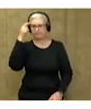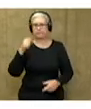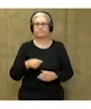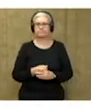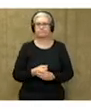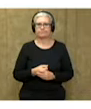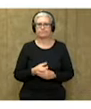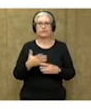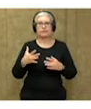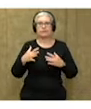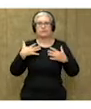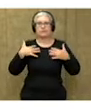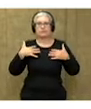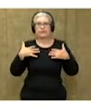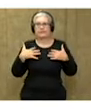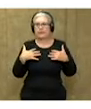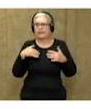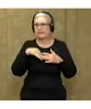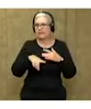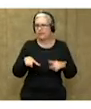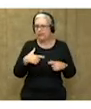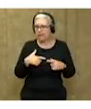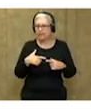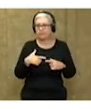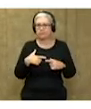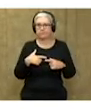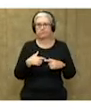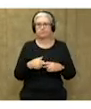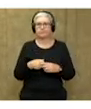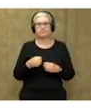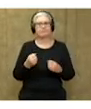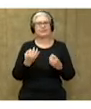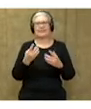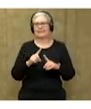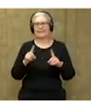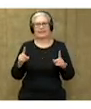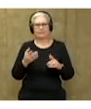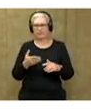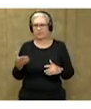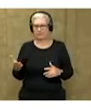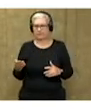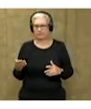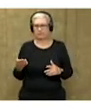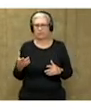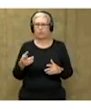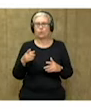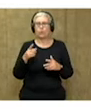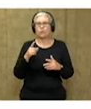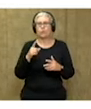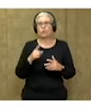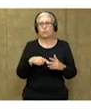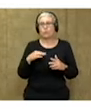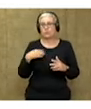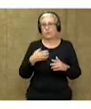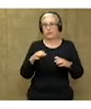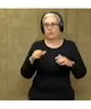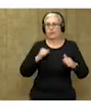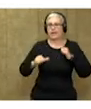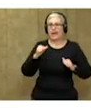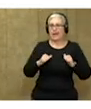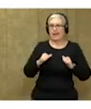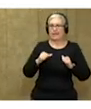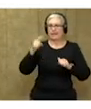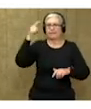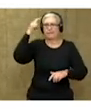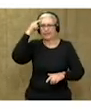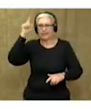for even anxiety in your life or a lot of different things, because sometimes what we do is we act and then we think